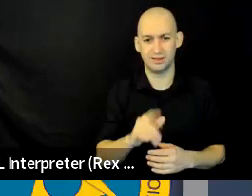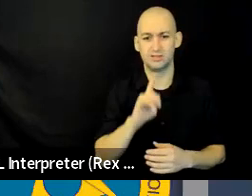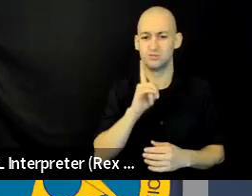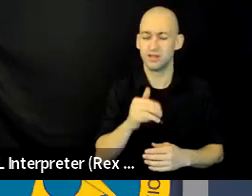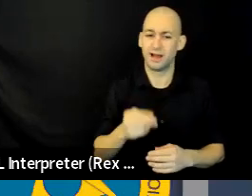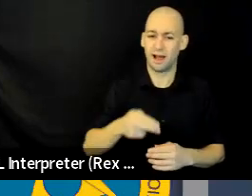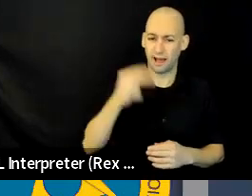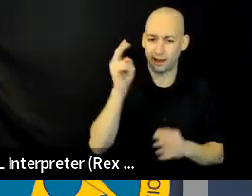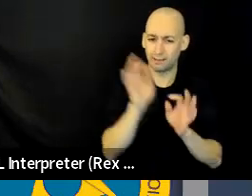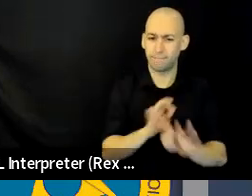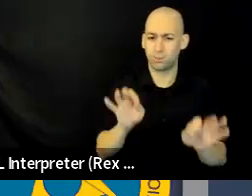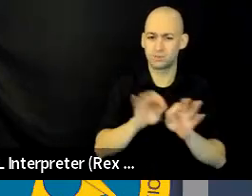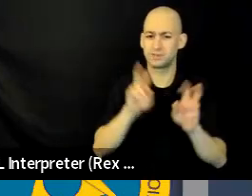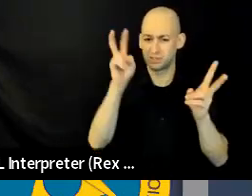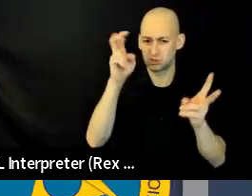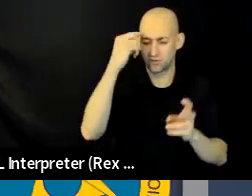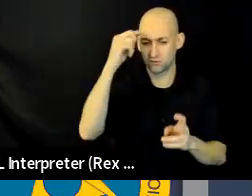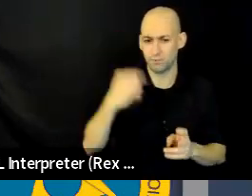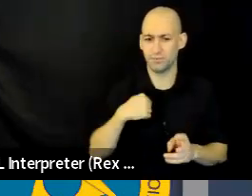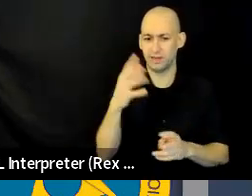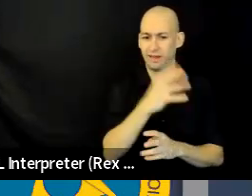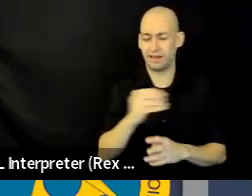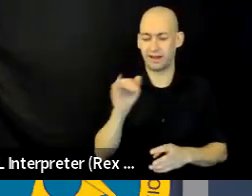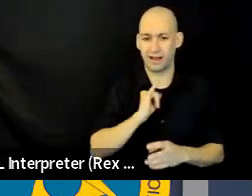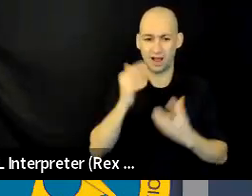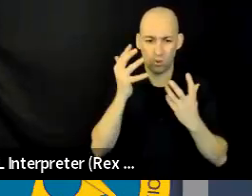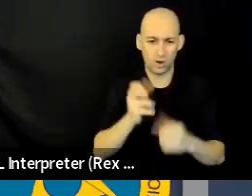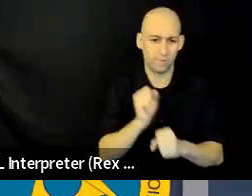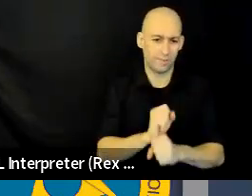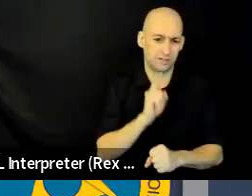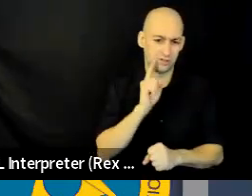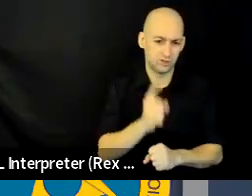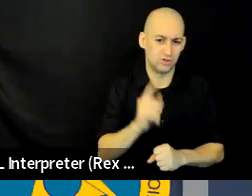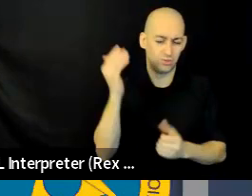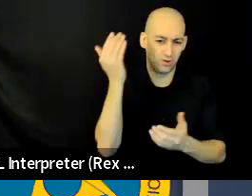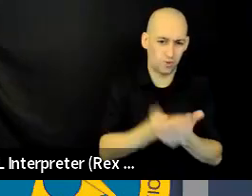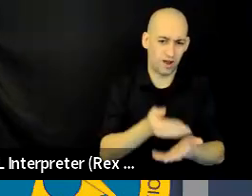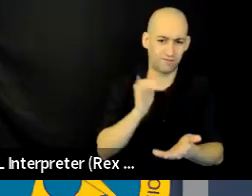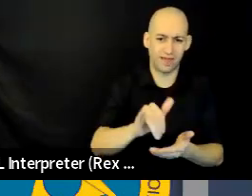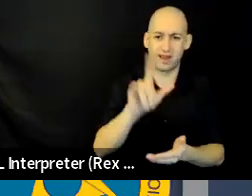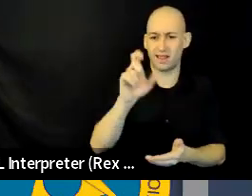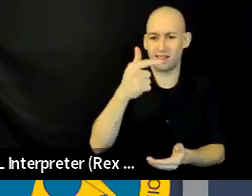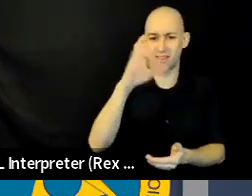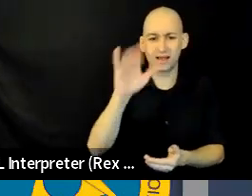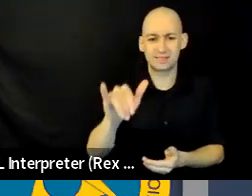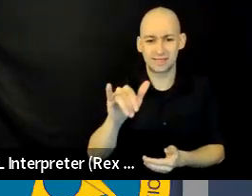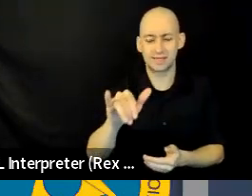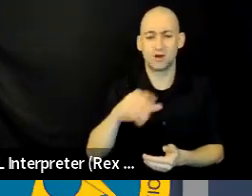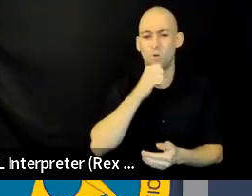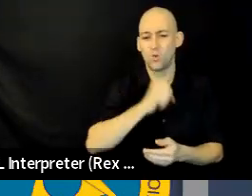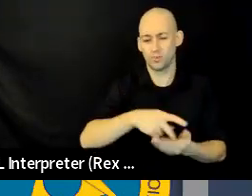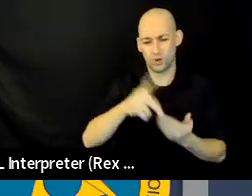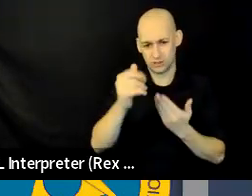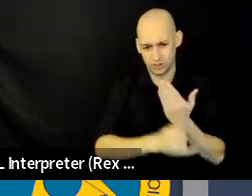priority issue for me, and I do want to make sure that we get to those legacy projects and do the best that we